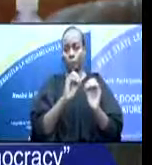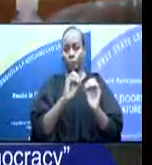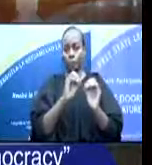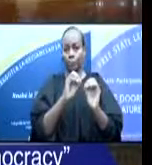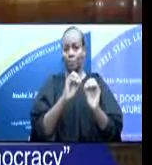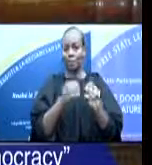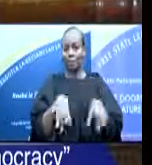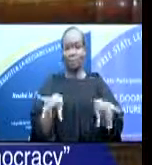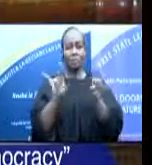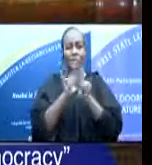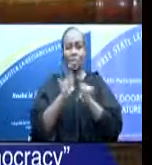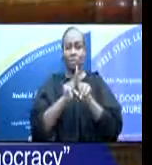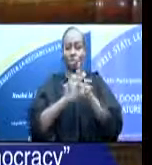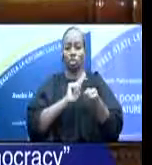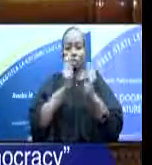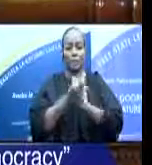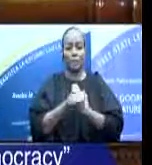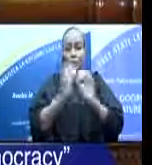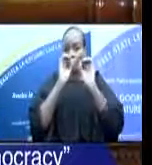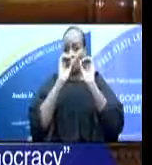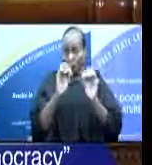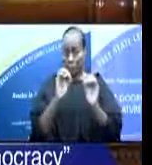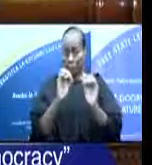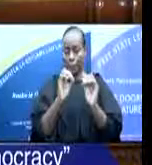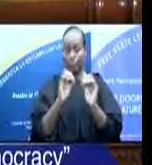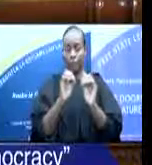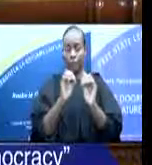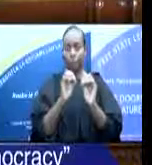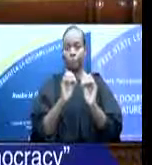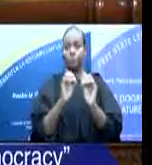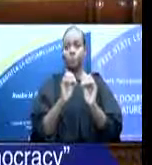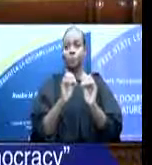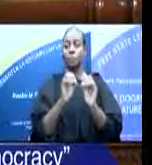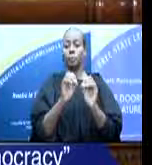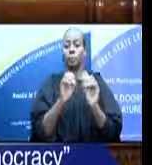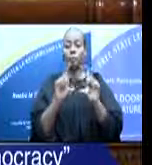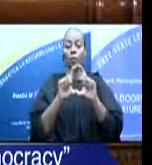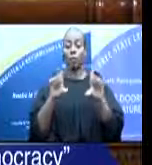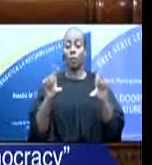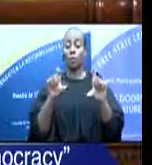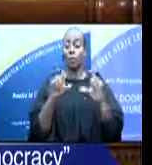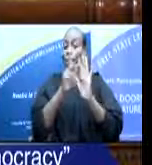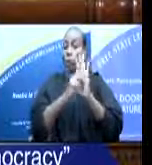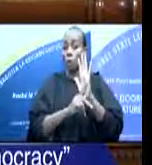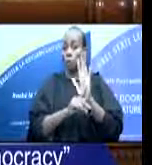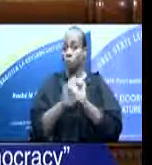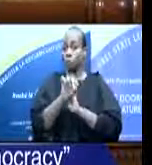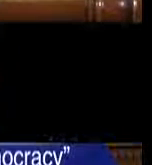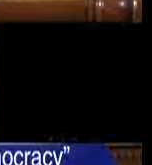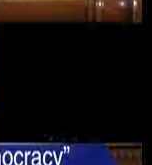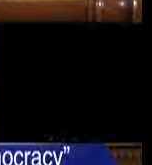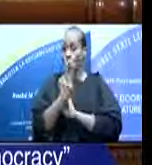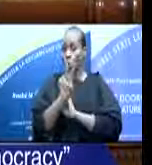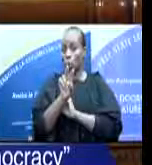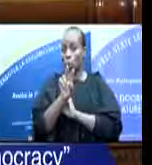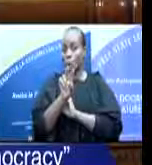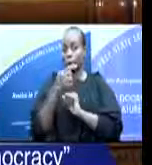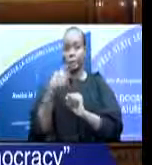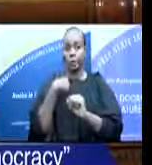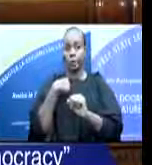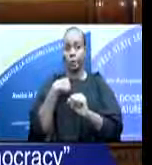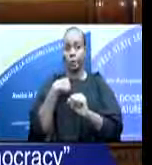things remain unchanged. In program 2, Madam Speaker, what a fast